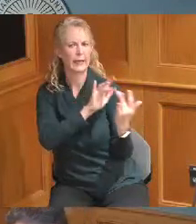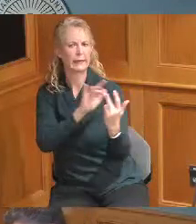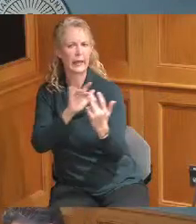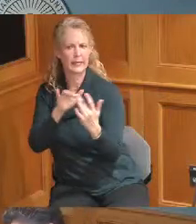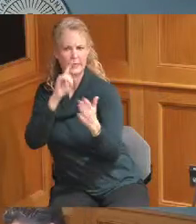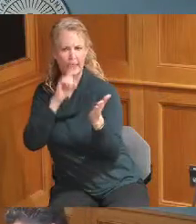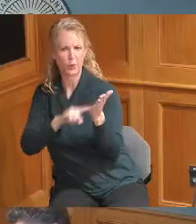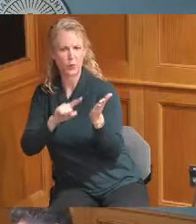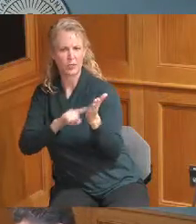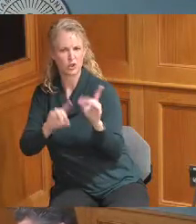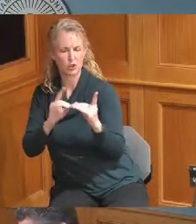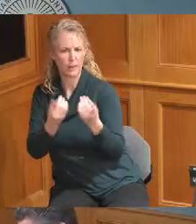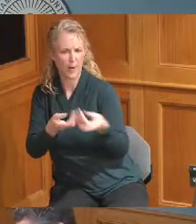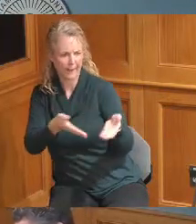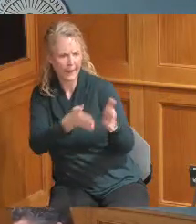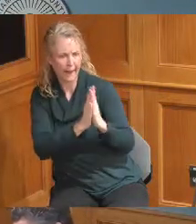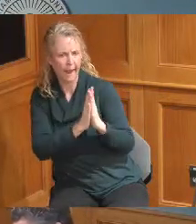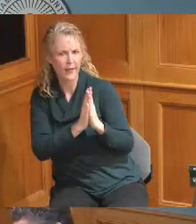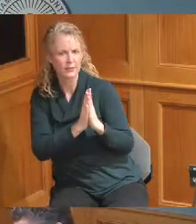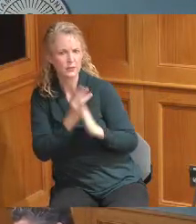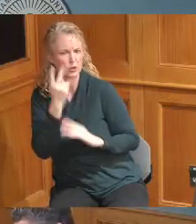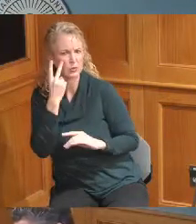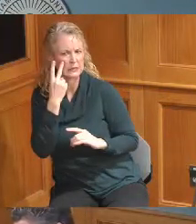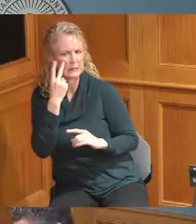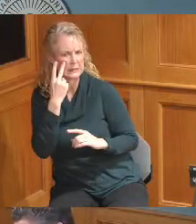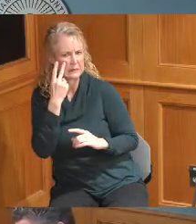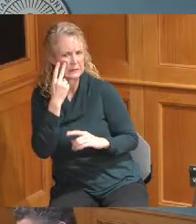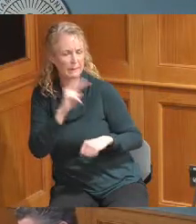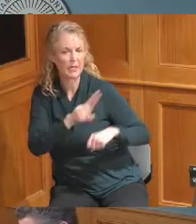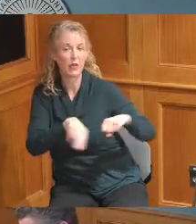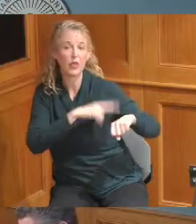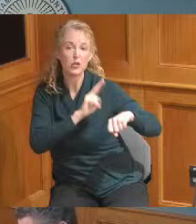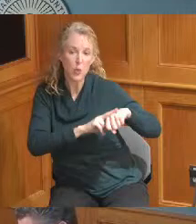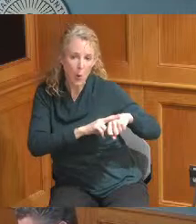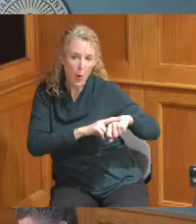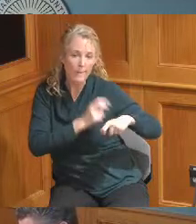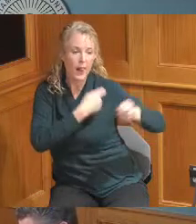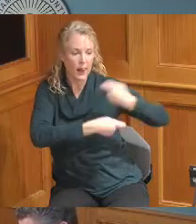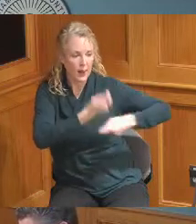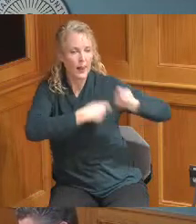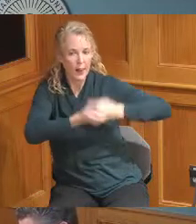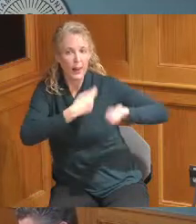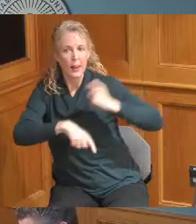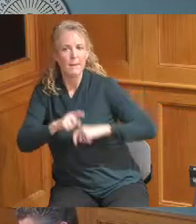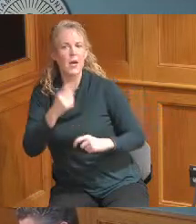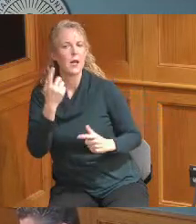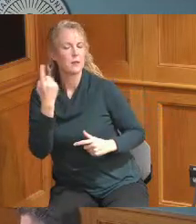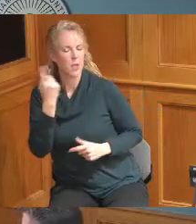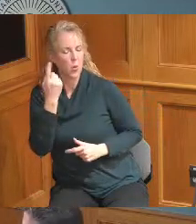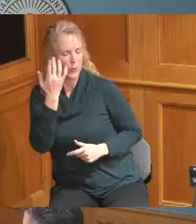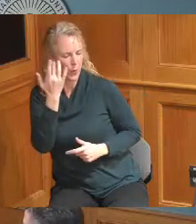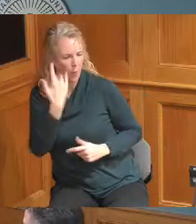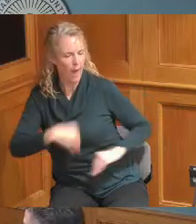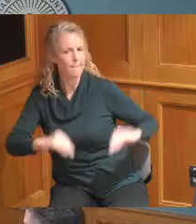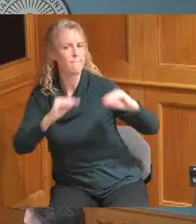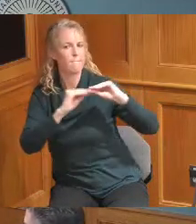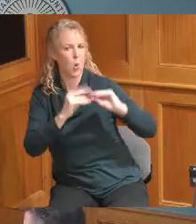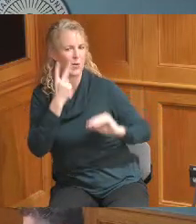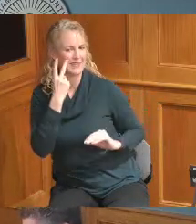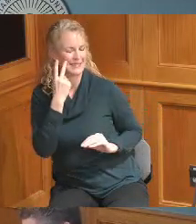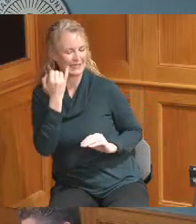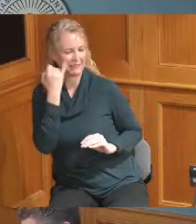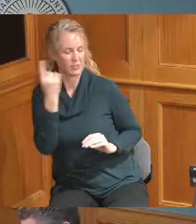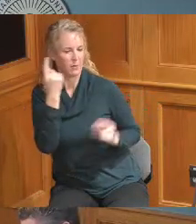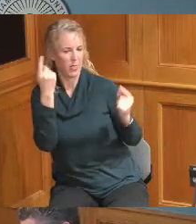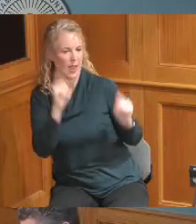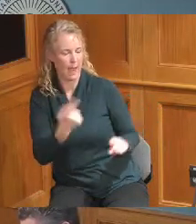research department and put it in the context as well of the normal churn of openings and closings, that type of thing. So, and to see if there is something going on right now that